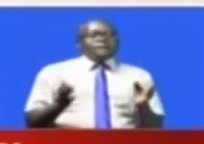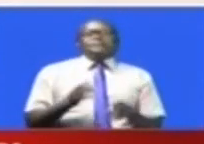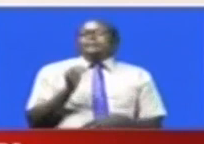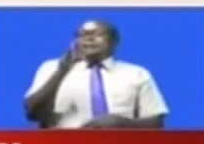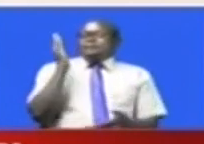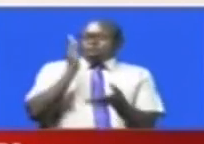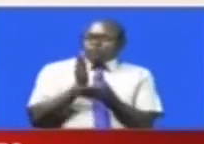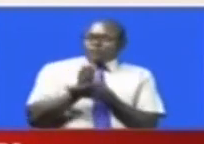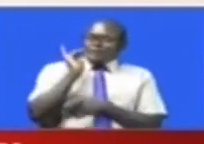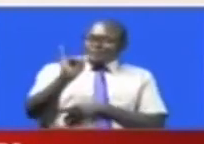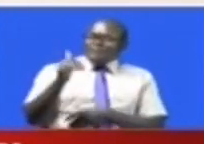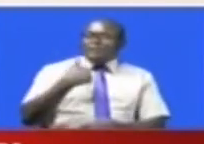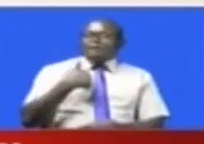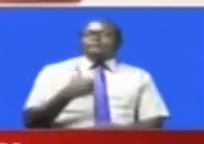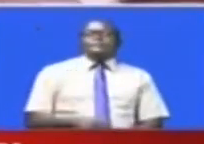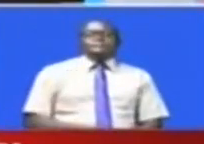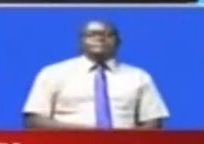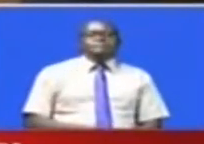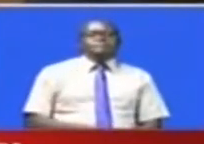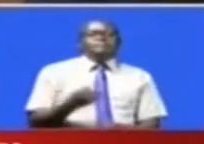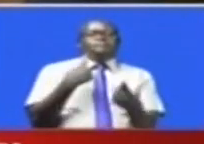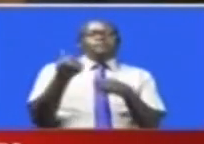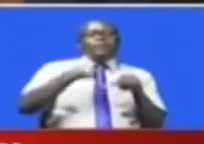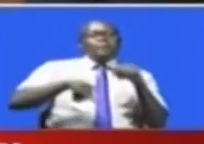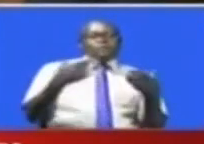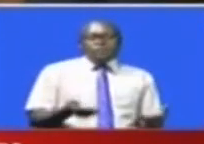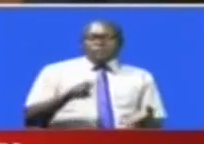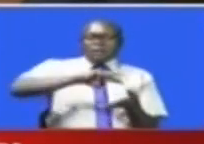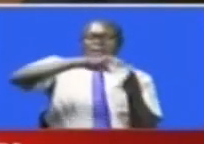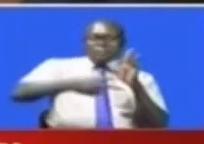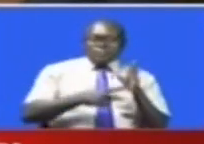that plot is thickening, Linda. Mm. Let's talk about Aror and